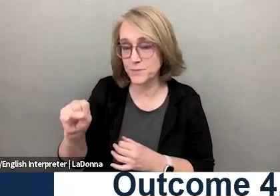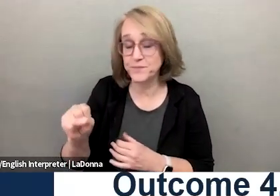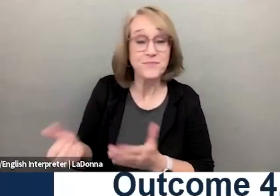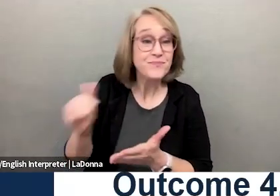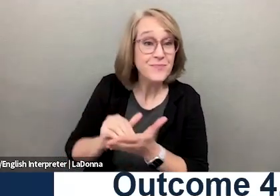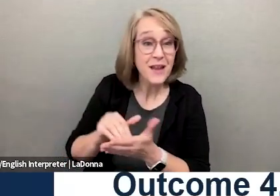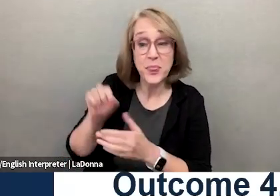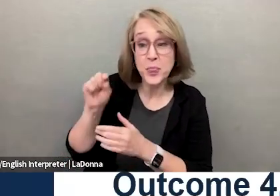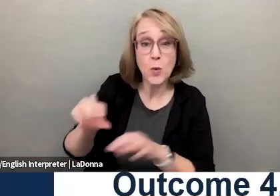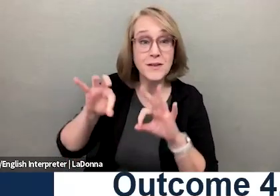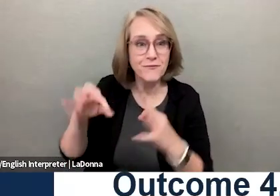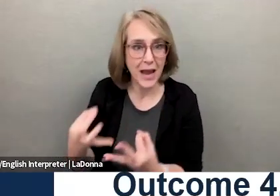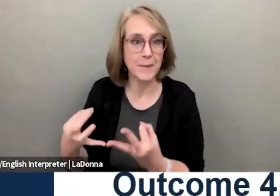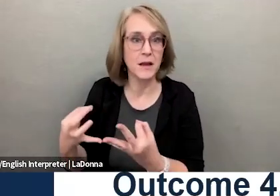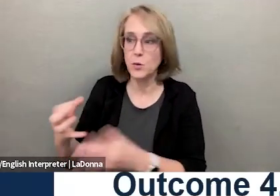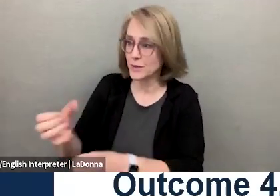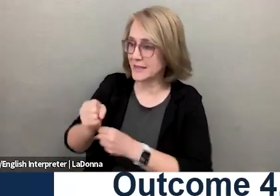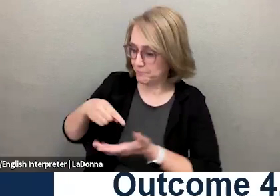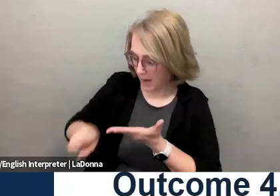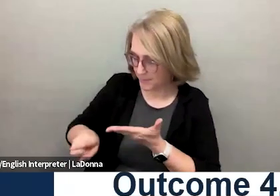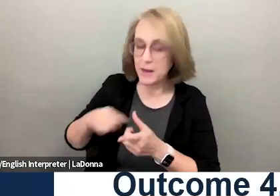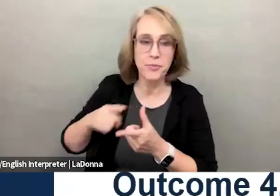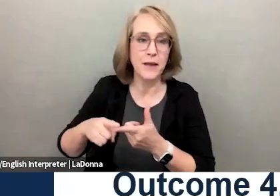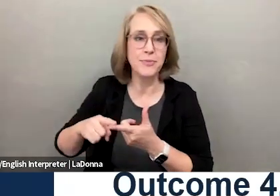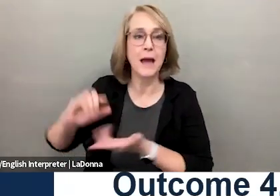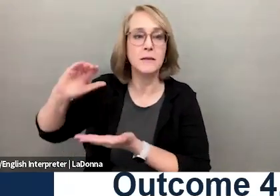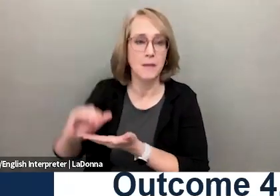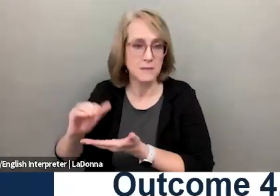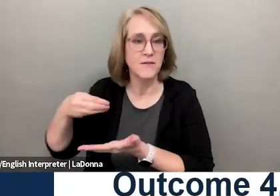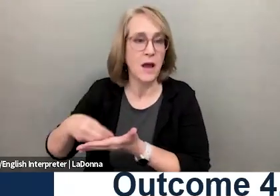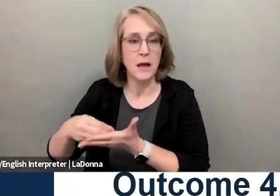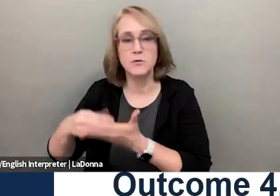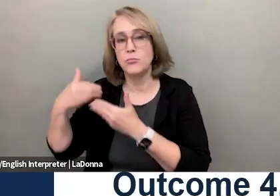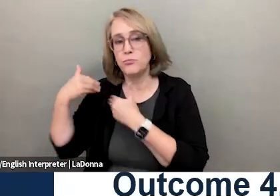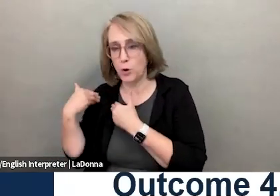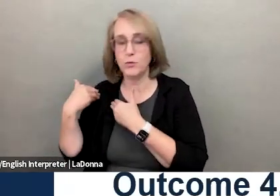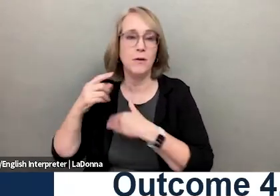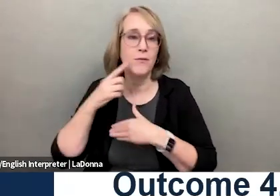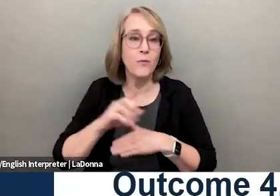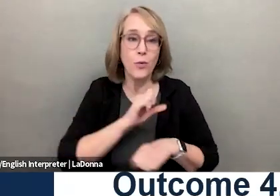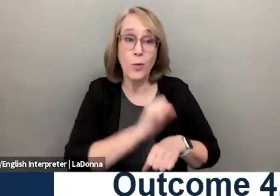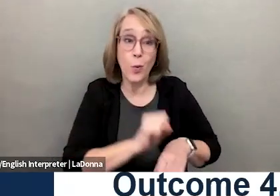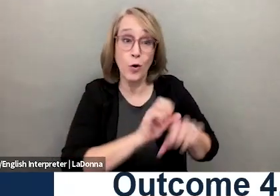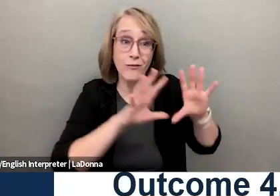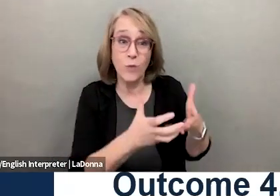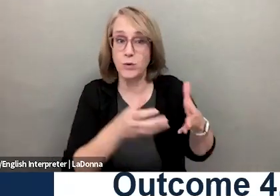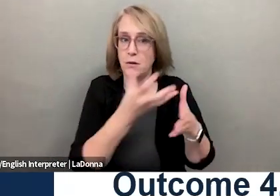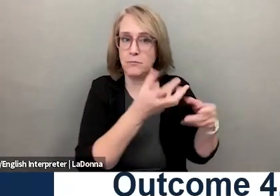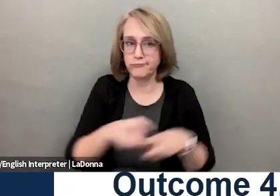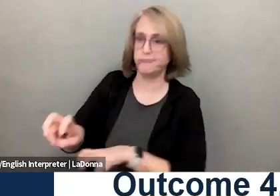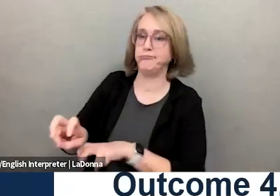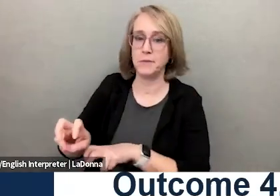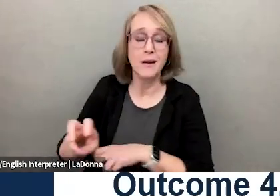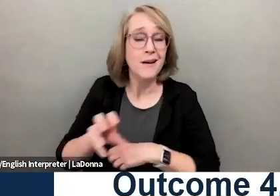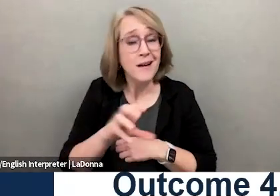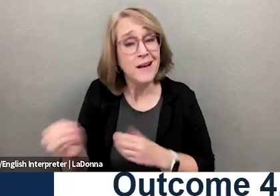can themselves then be paid to provide care, and that reduces strain on the overall workforce. And